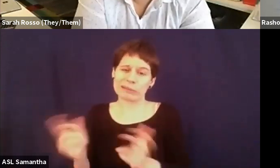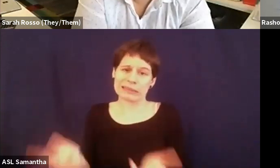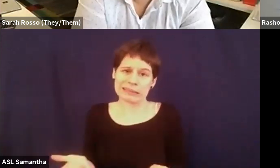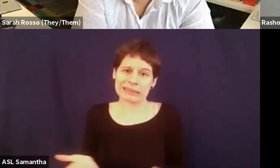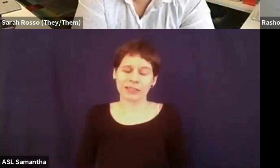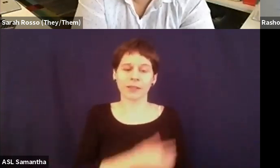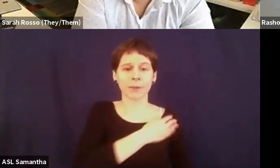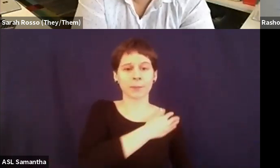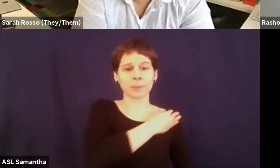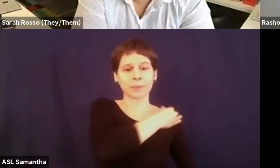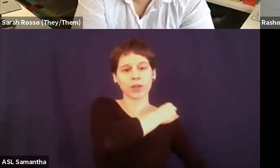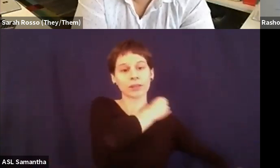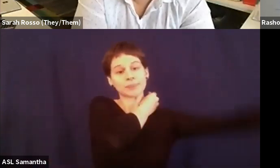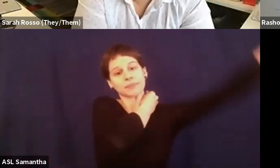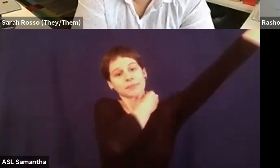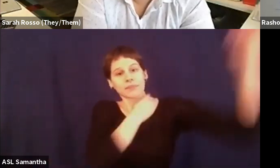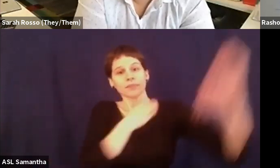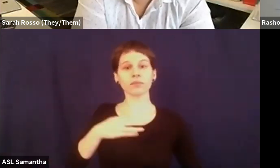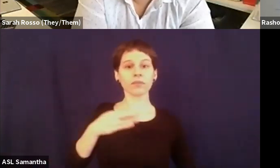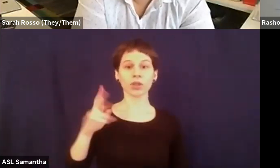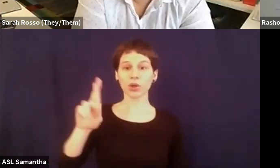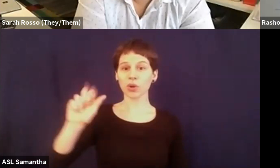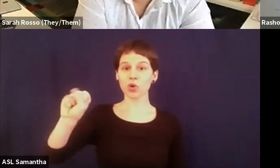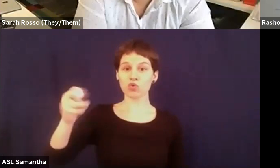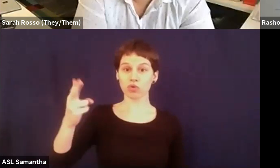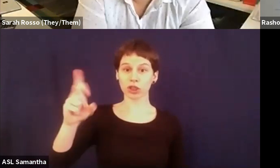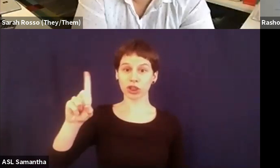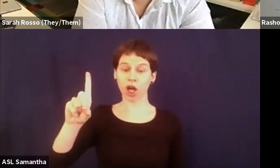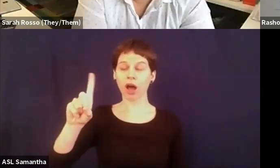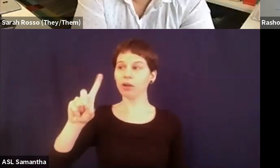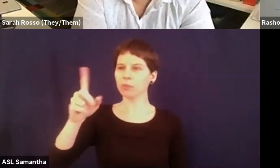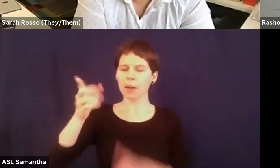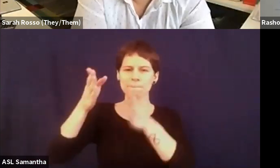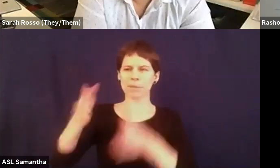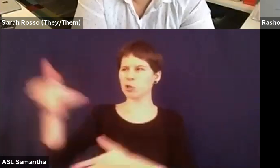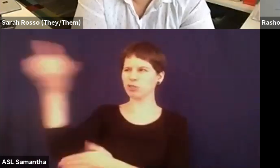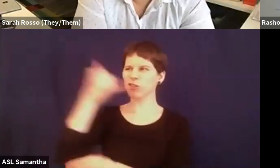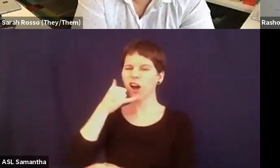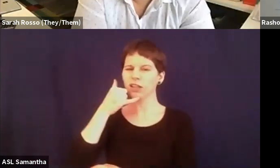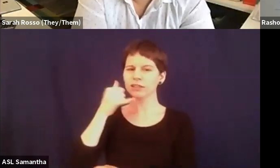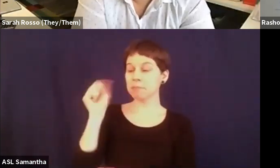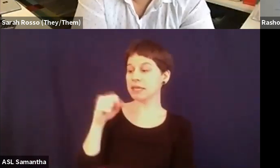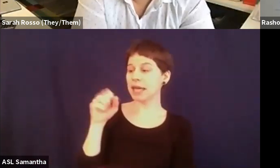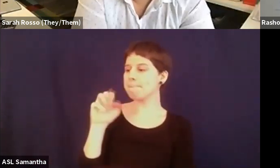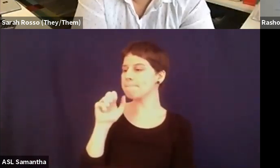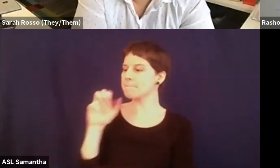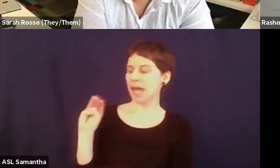Oh no, like you, when somebody calls me like a telemarketer or a bill collector, they'll be like, yeah, ma'am. And I would like